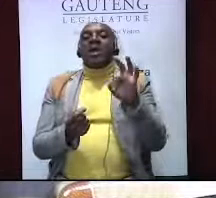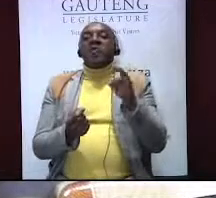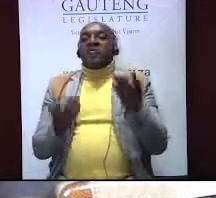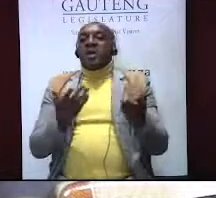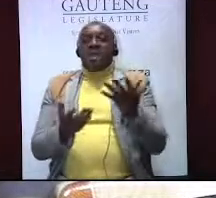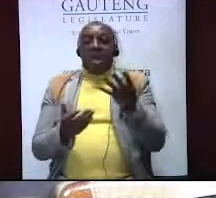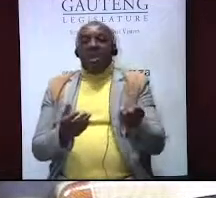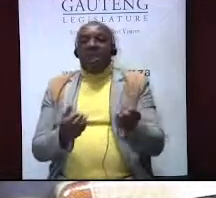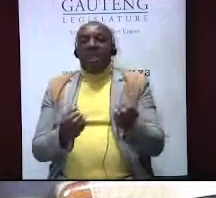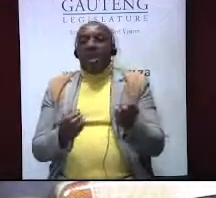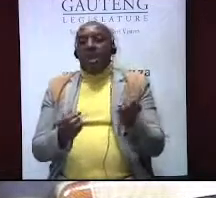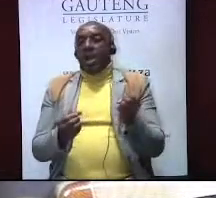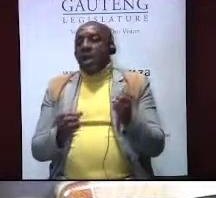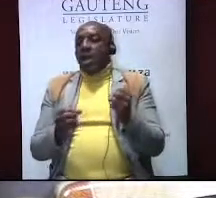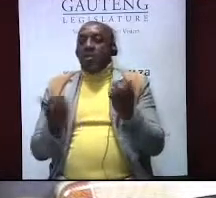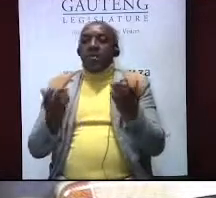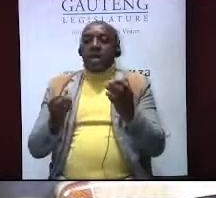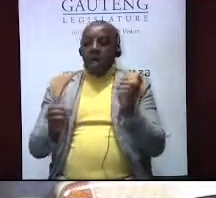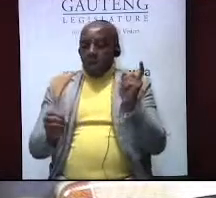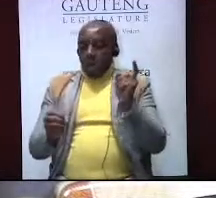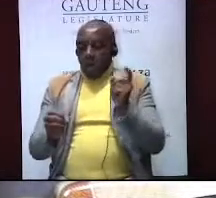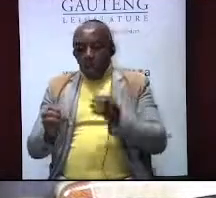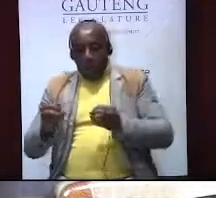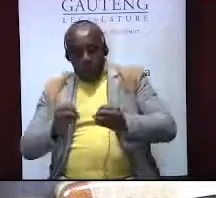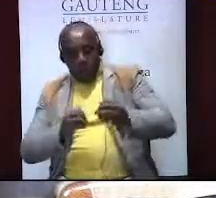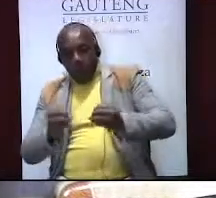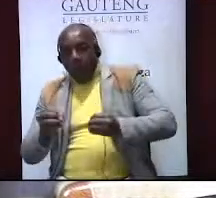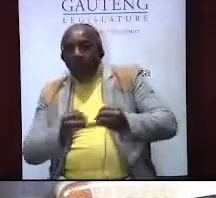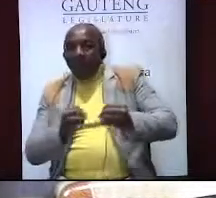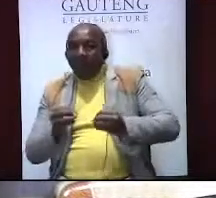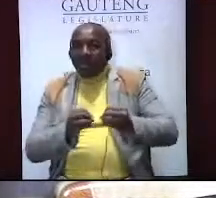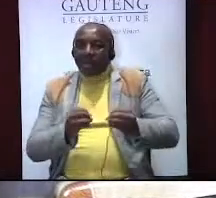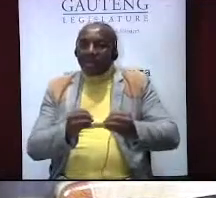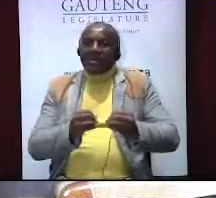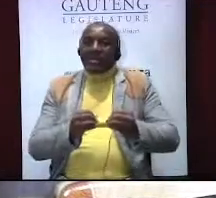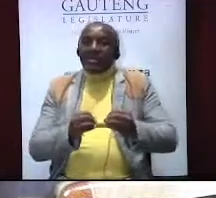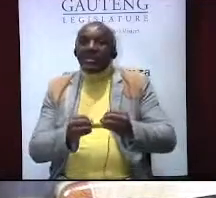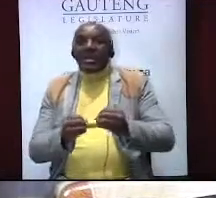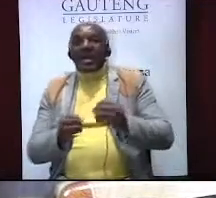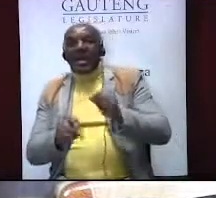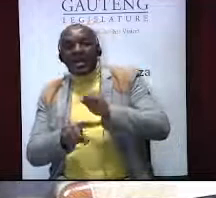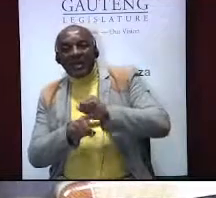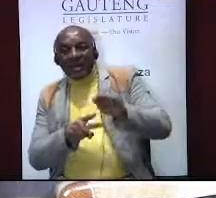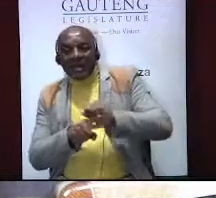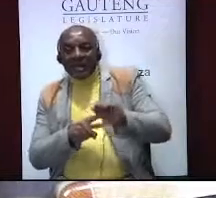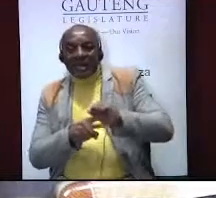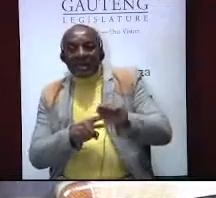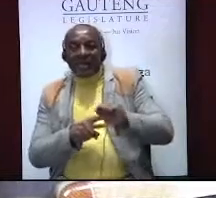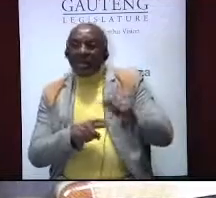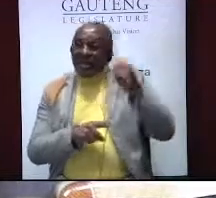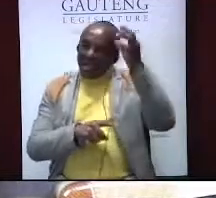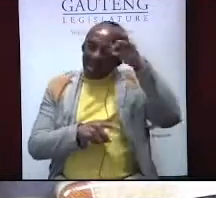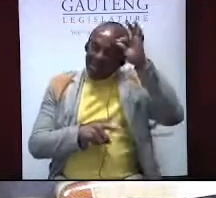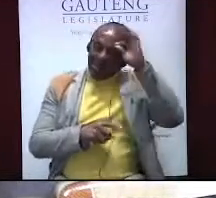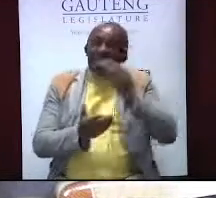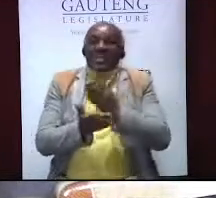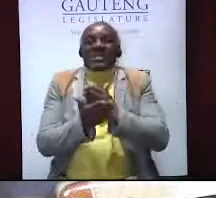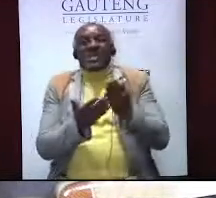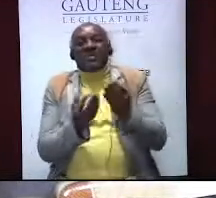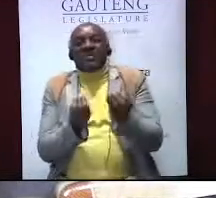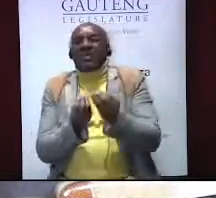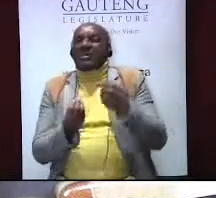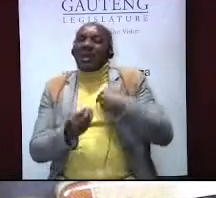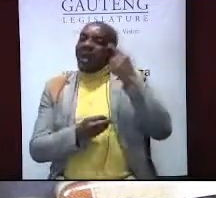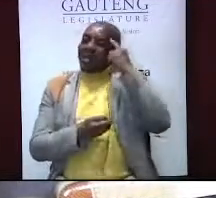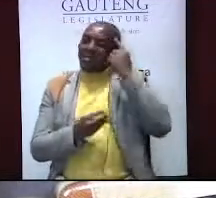you know that you get the full support of government in terms of funding and training and all those things. So it's something that I